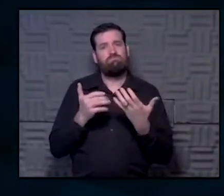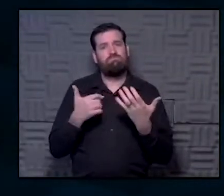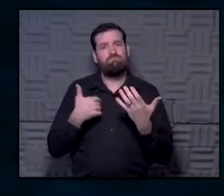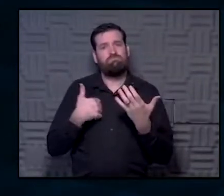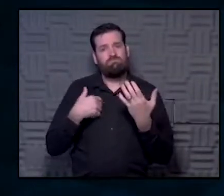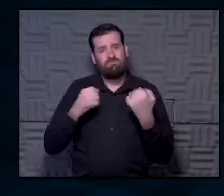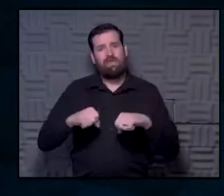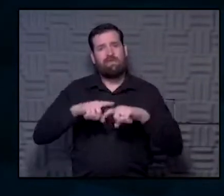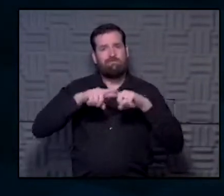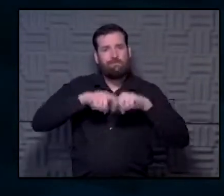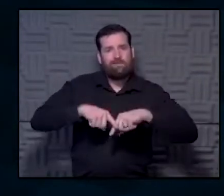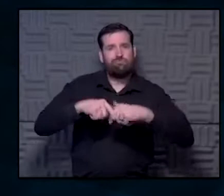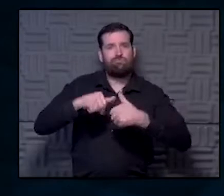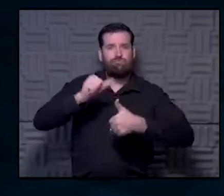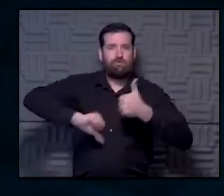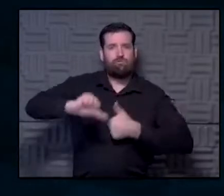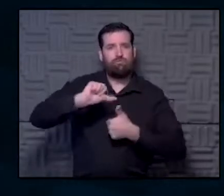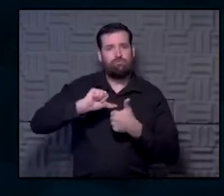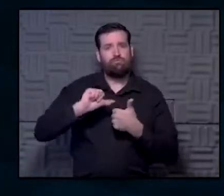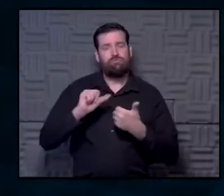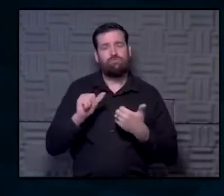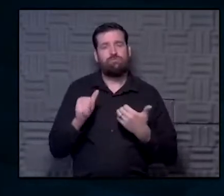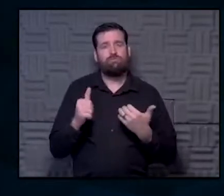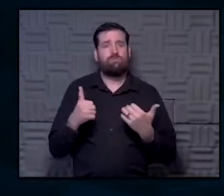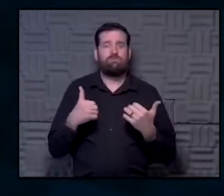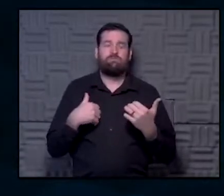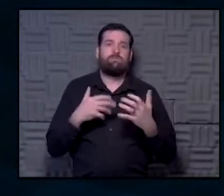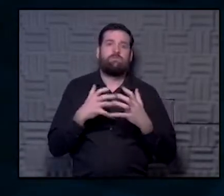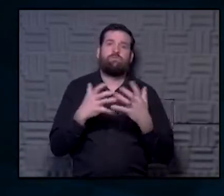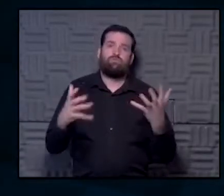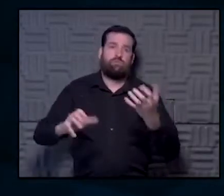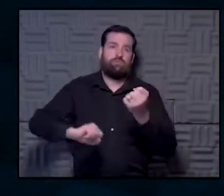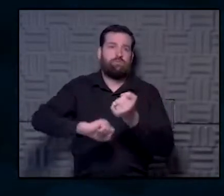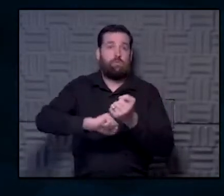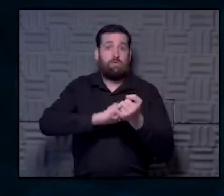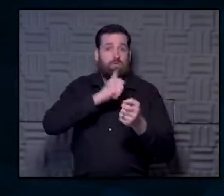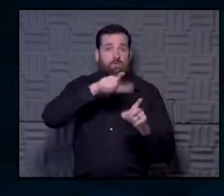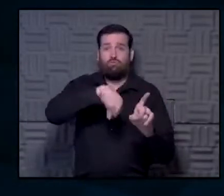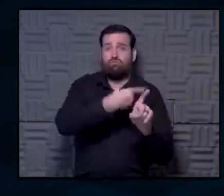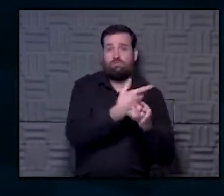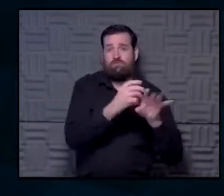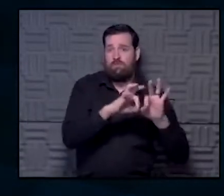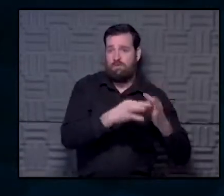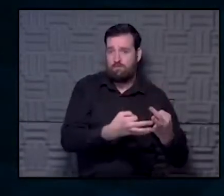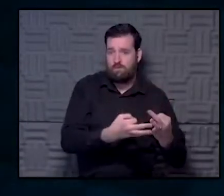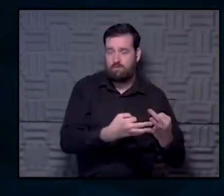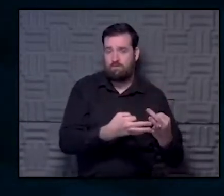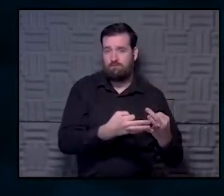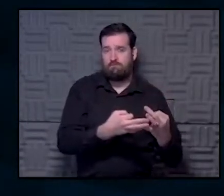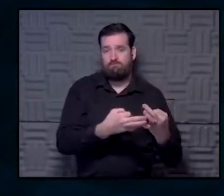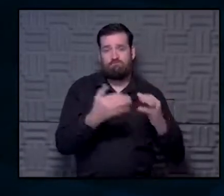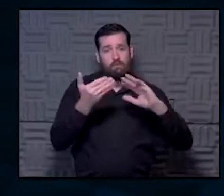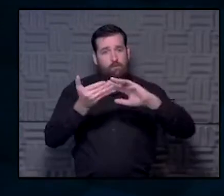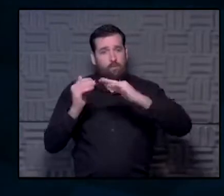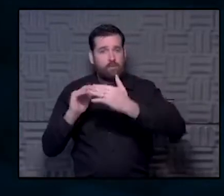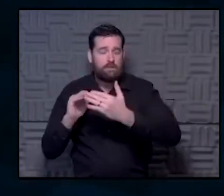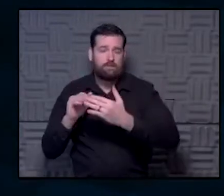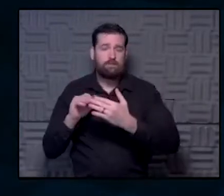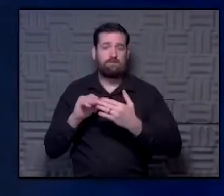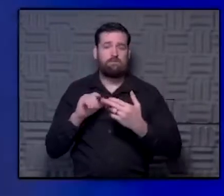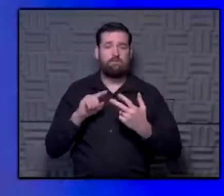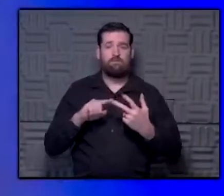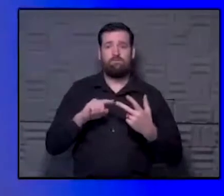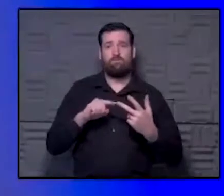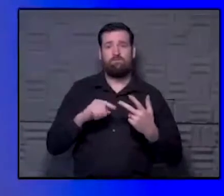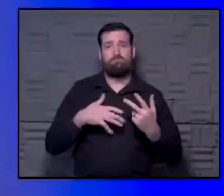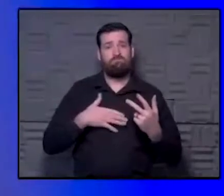lean on each other, and we've had so much support from not only our family, the community.